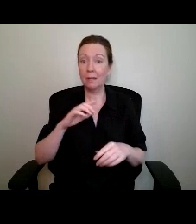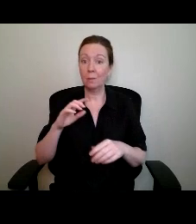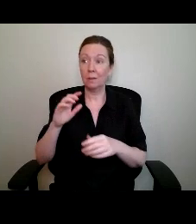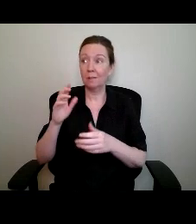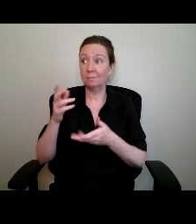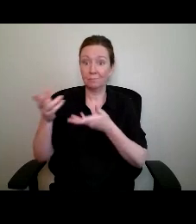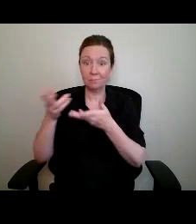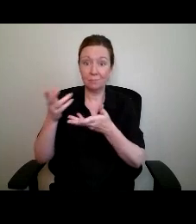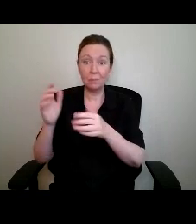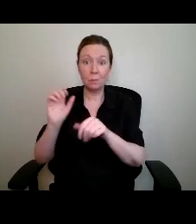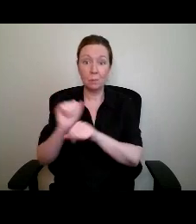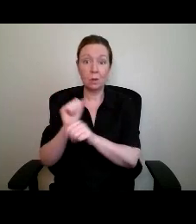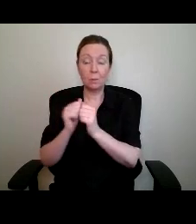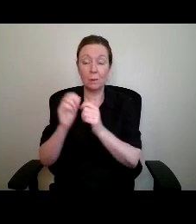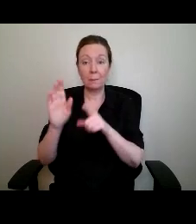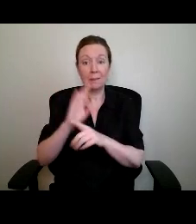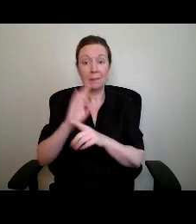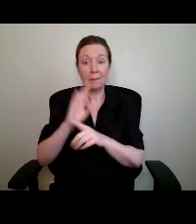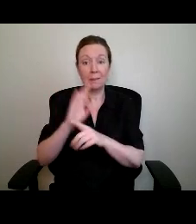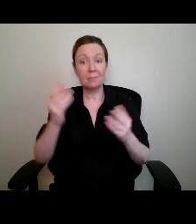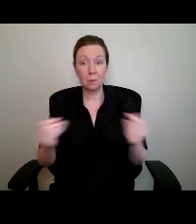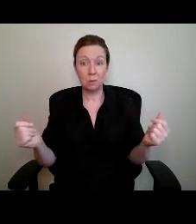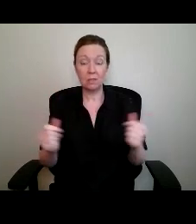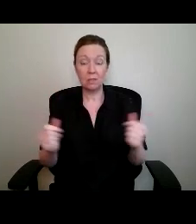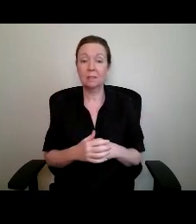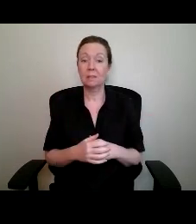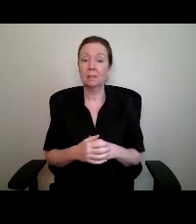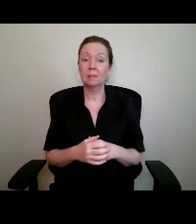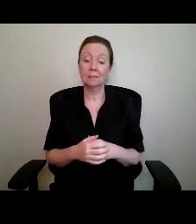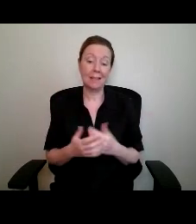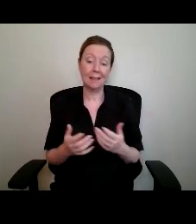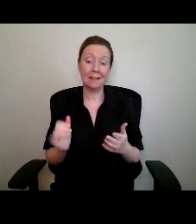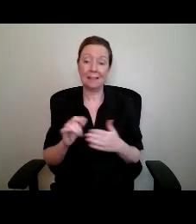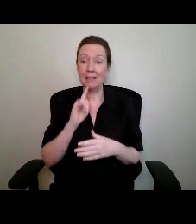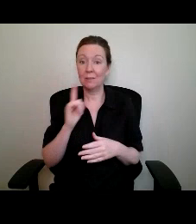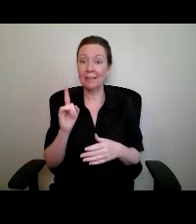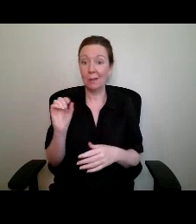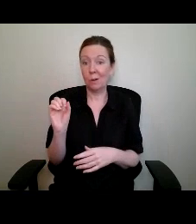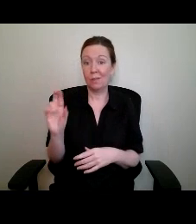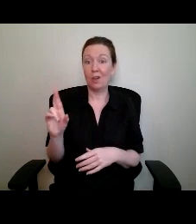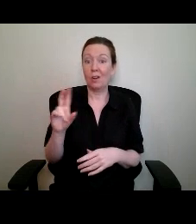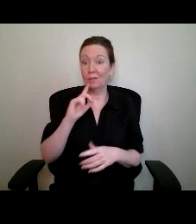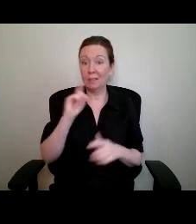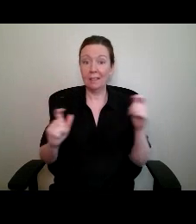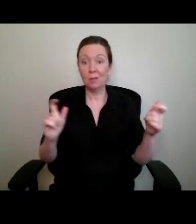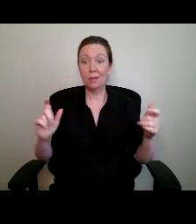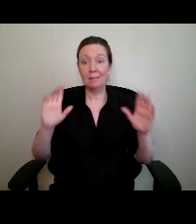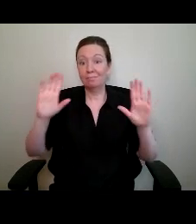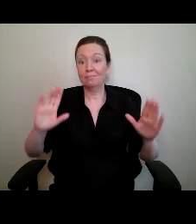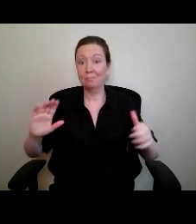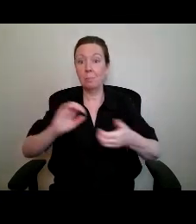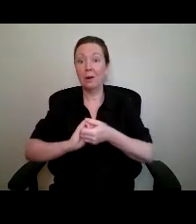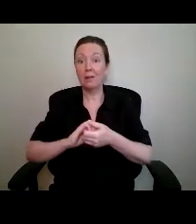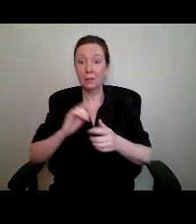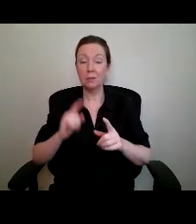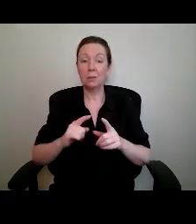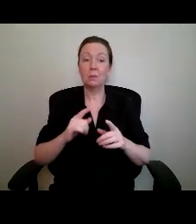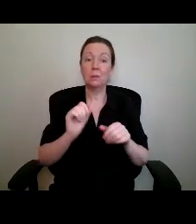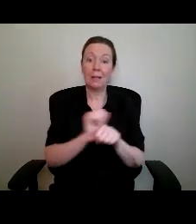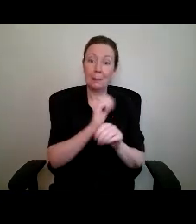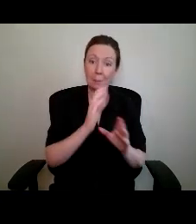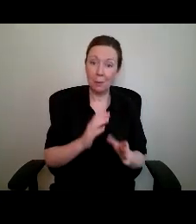businesses to come up with those solutions. And that's really where OVR can be a great partner to employers and